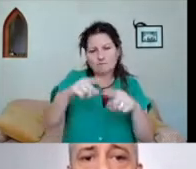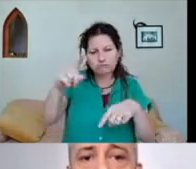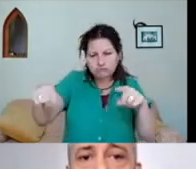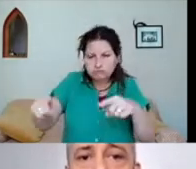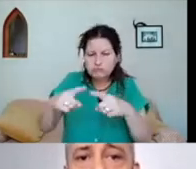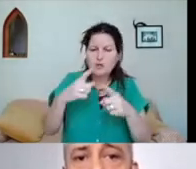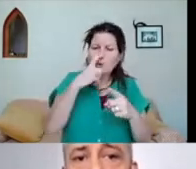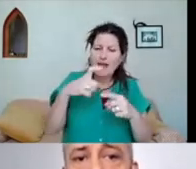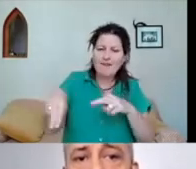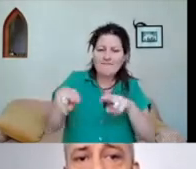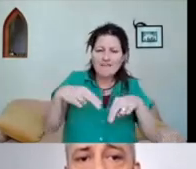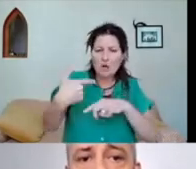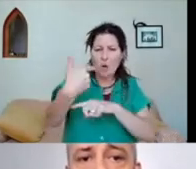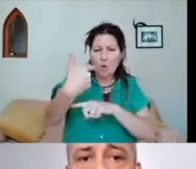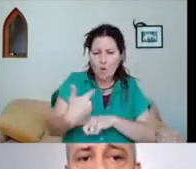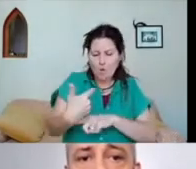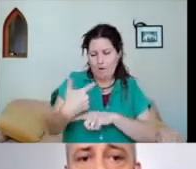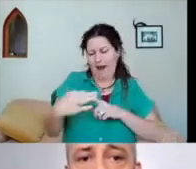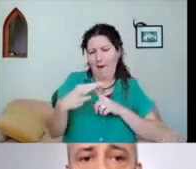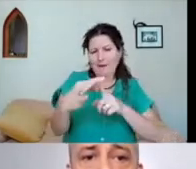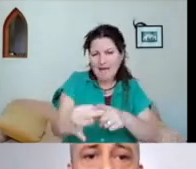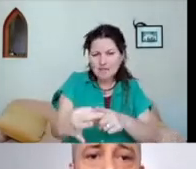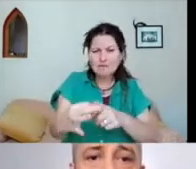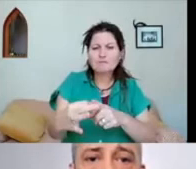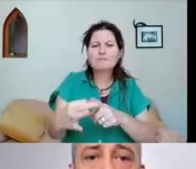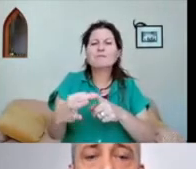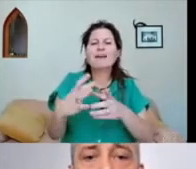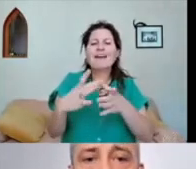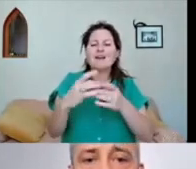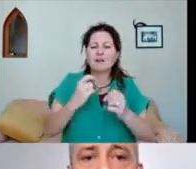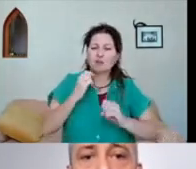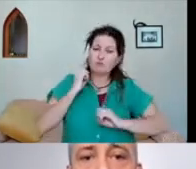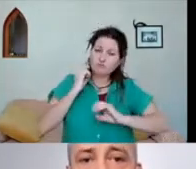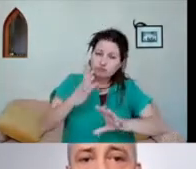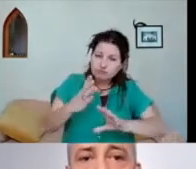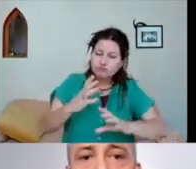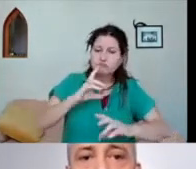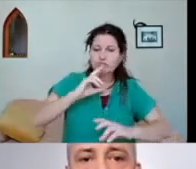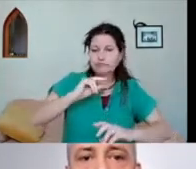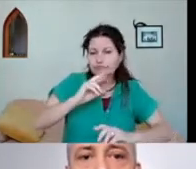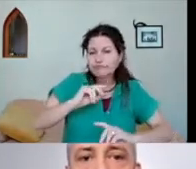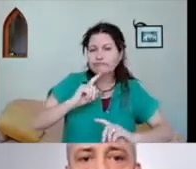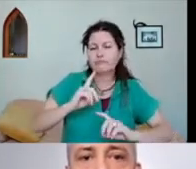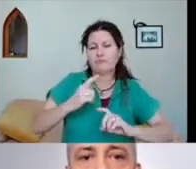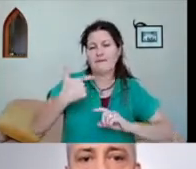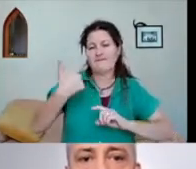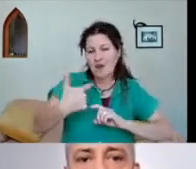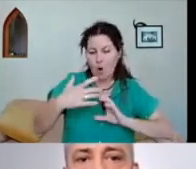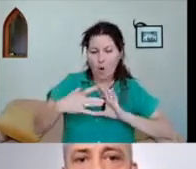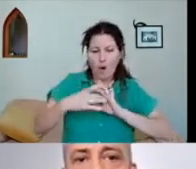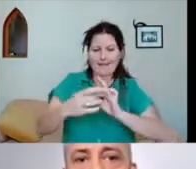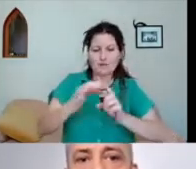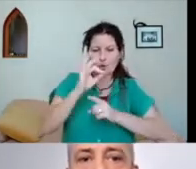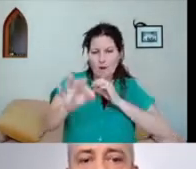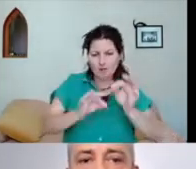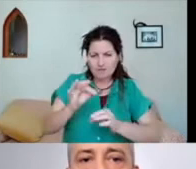that sort of, you know, can follow the questions. I must also say that maybe if there's